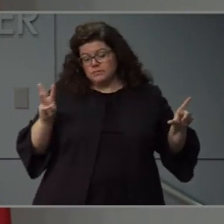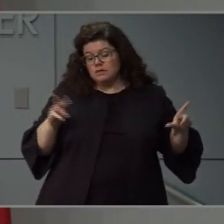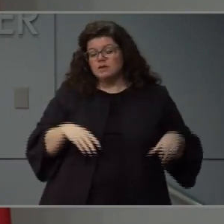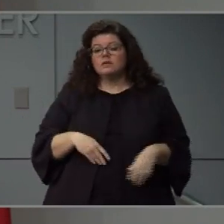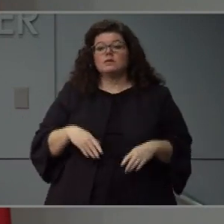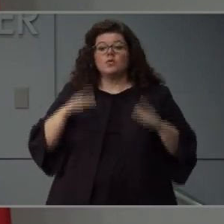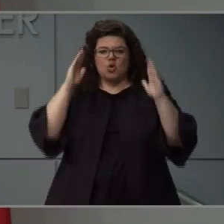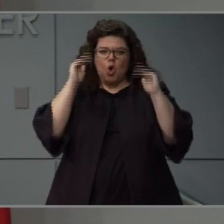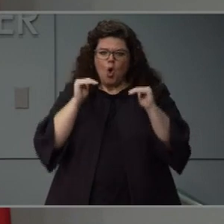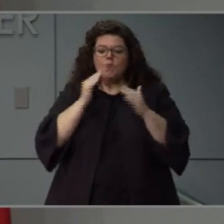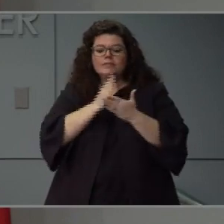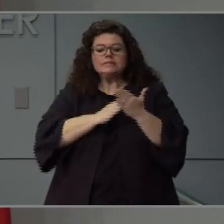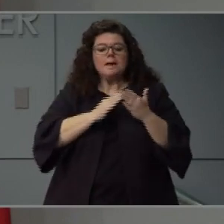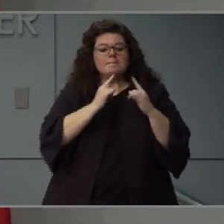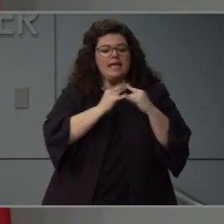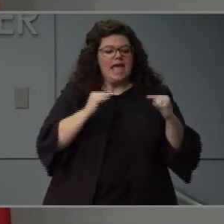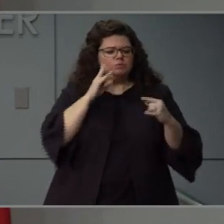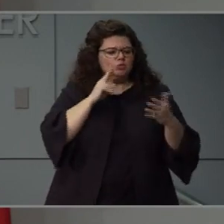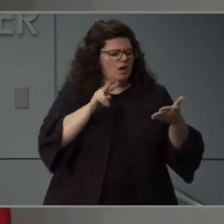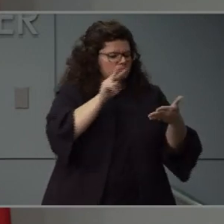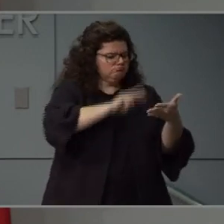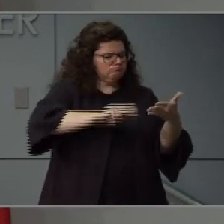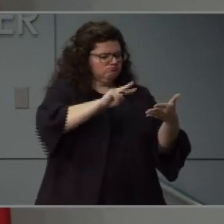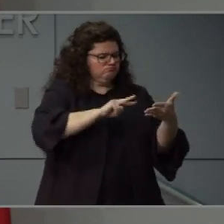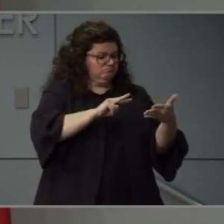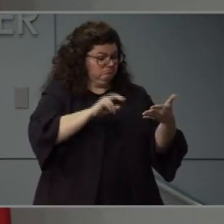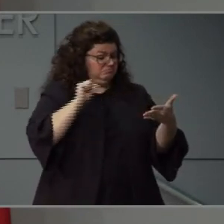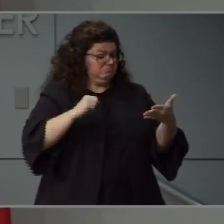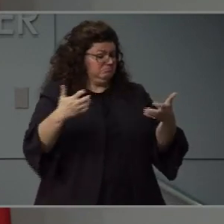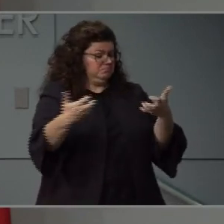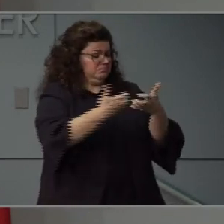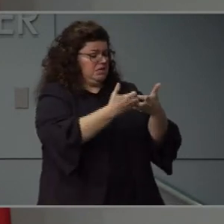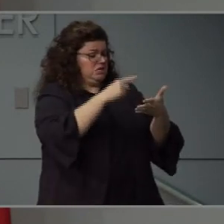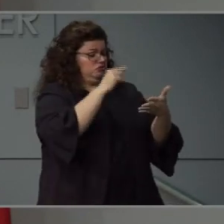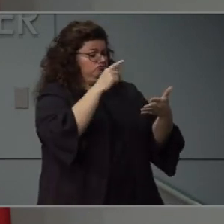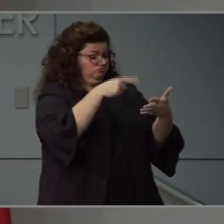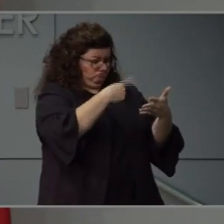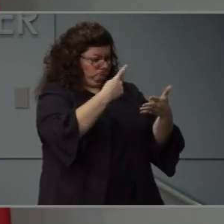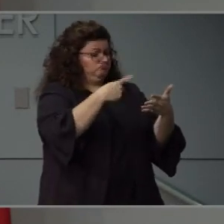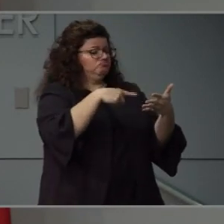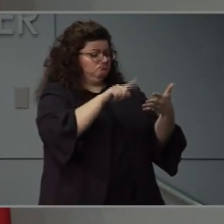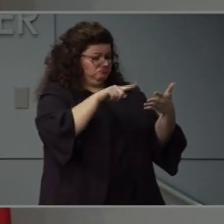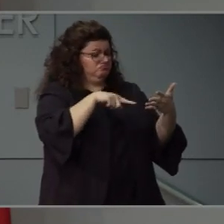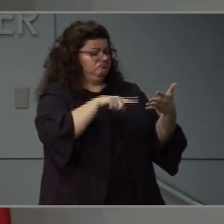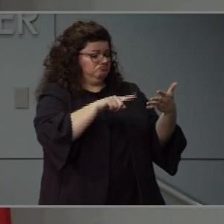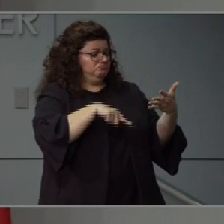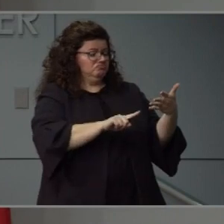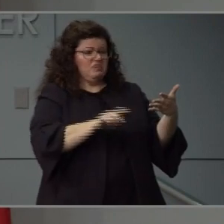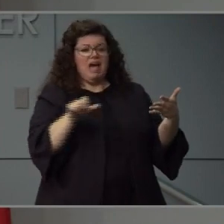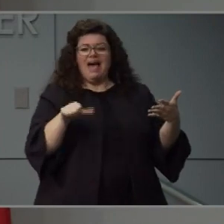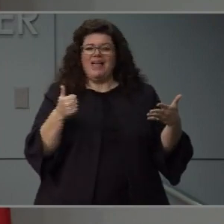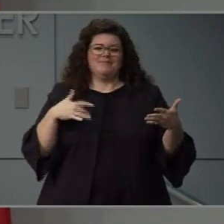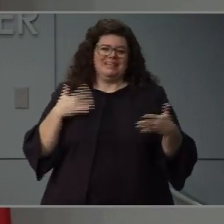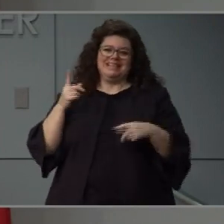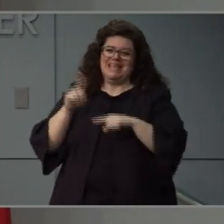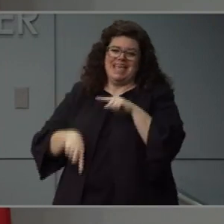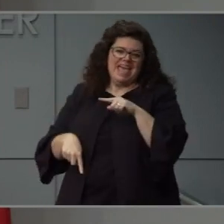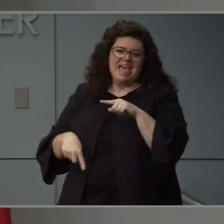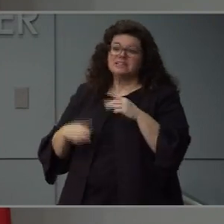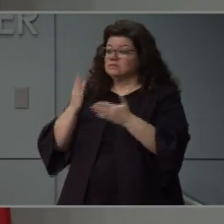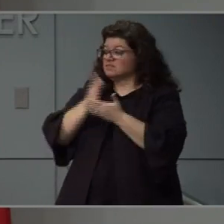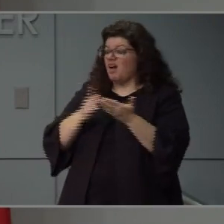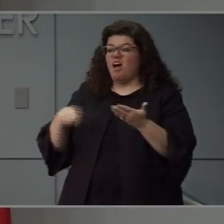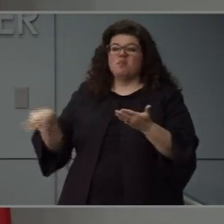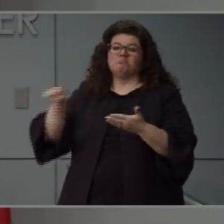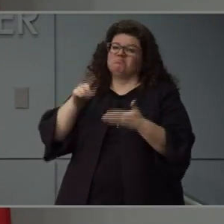of camps will look at that guidance and still be able to proceed for the summer. Others, I know, already have made the decision not